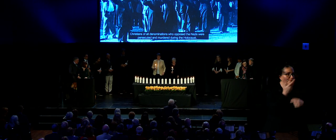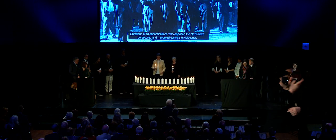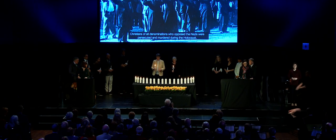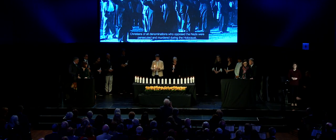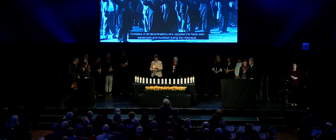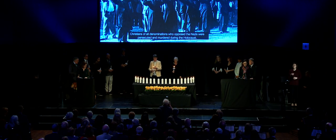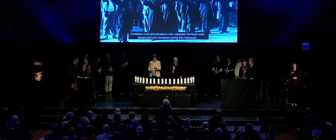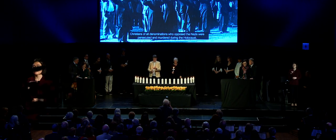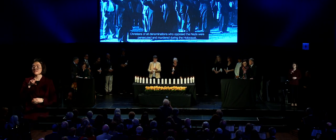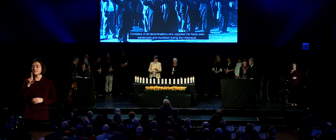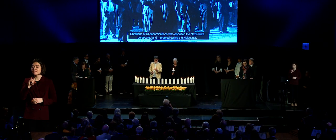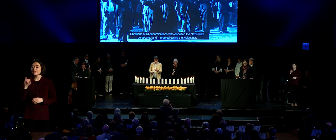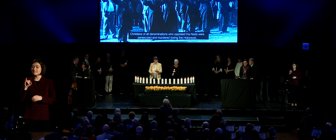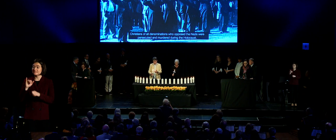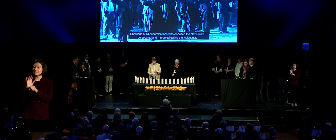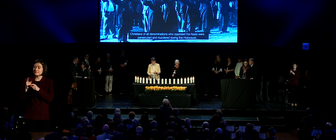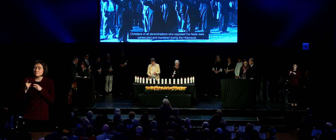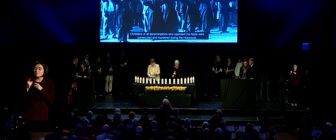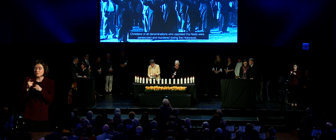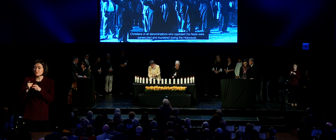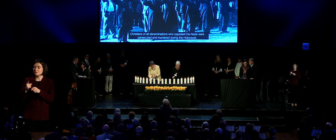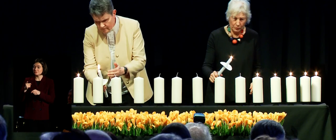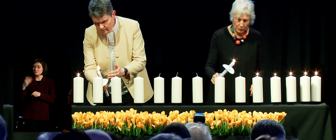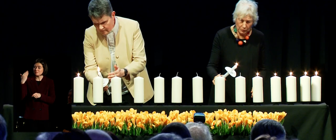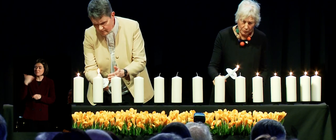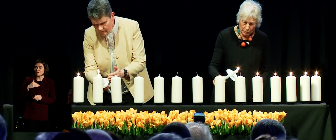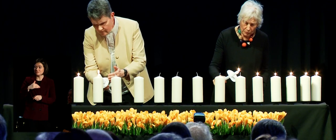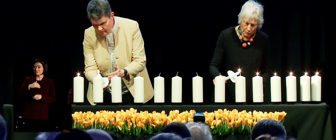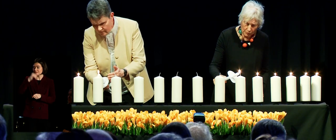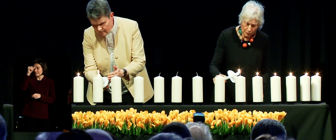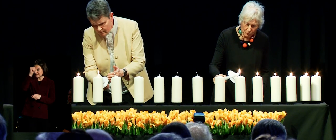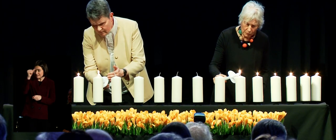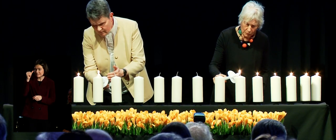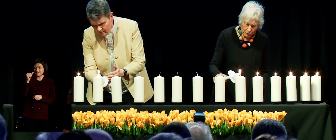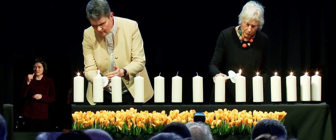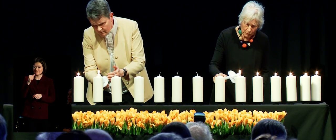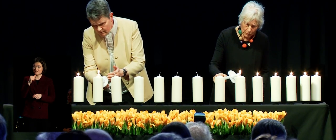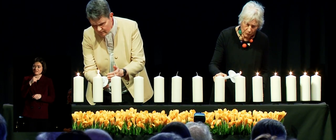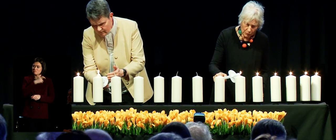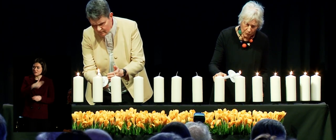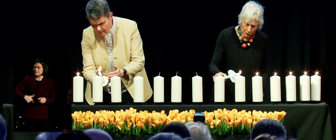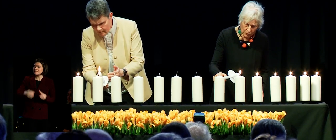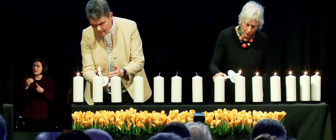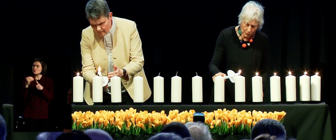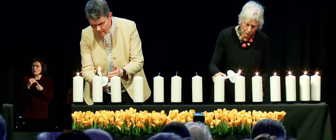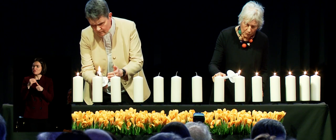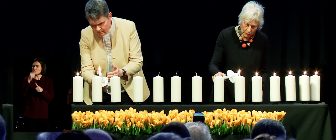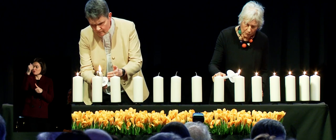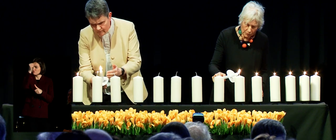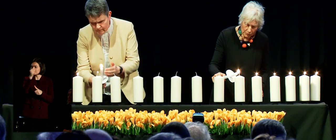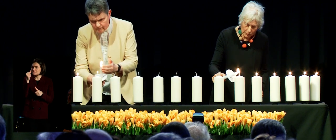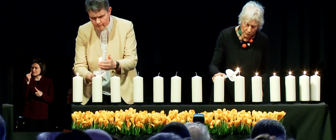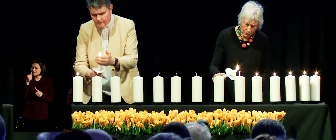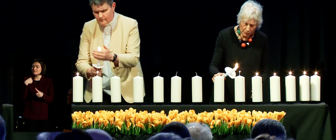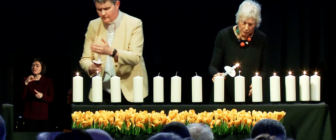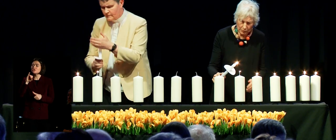The Nazis persecuted and murdered Catholics, Protestants, and others of Christian affiliation. Jehovah's Witnesses were targeted